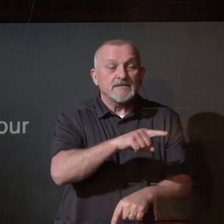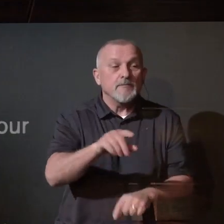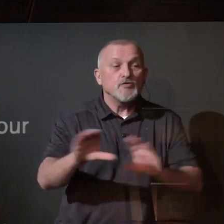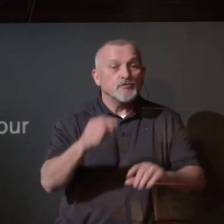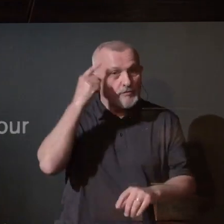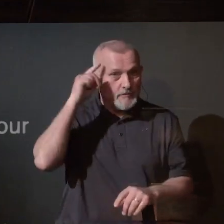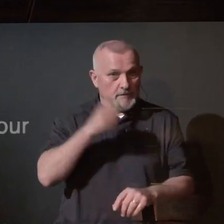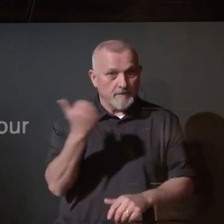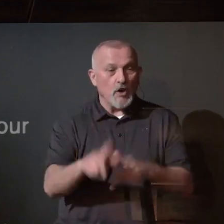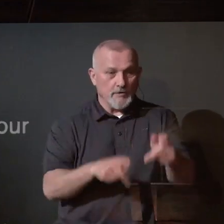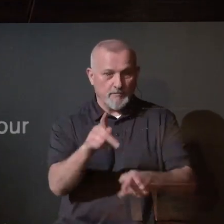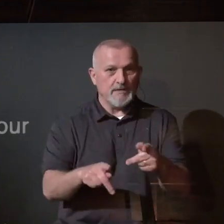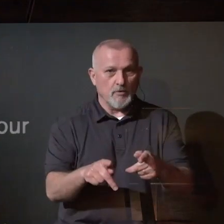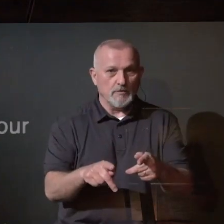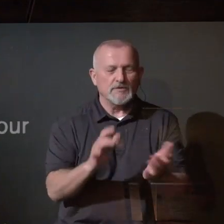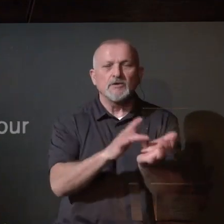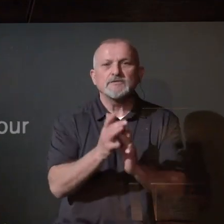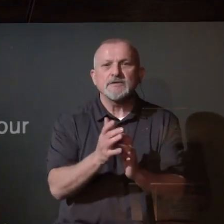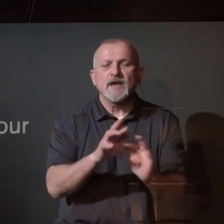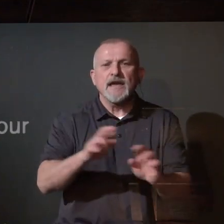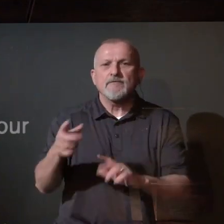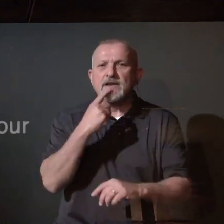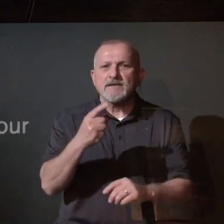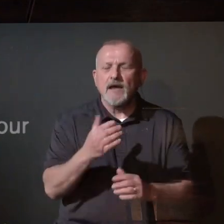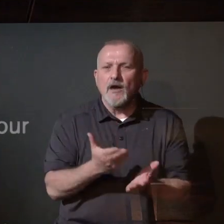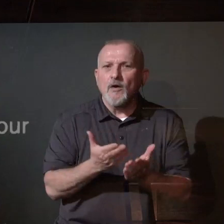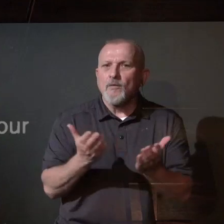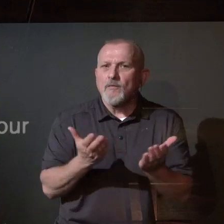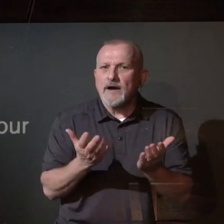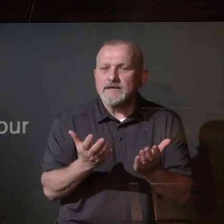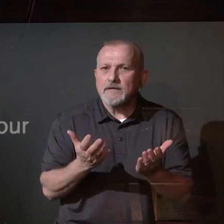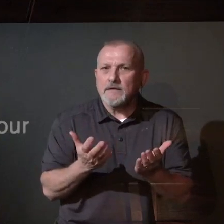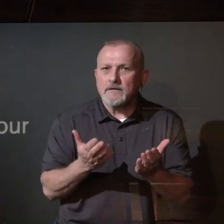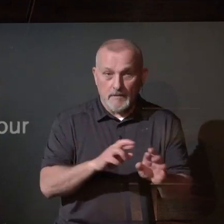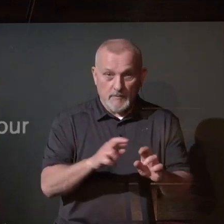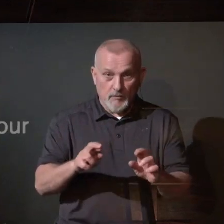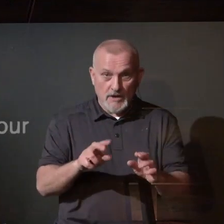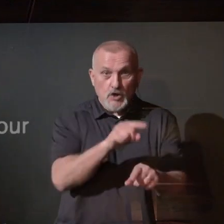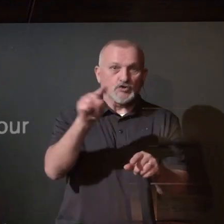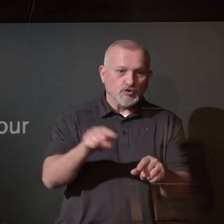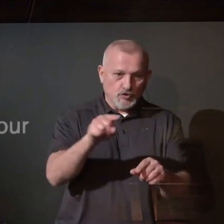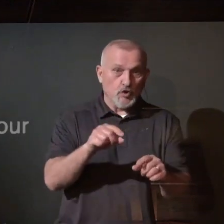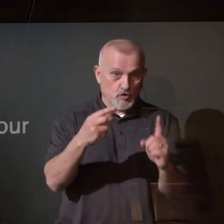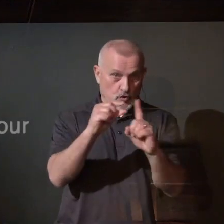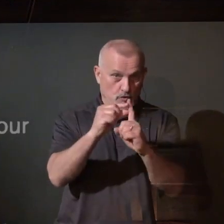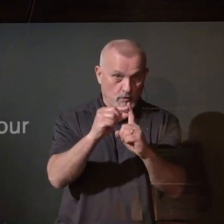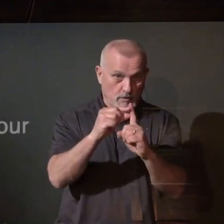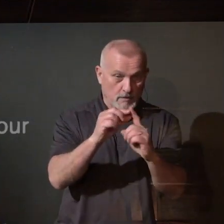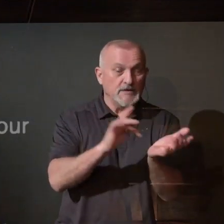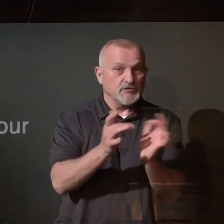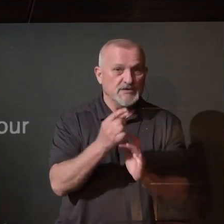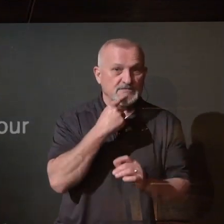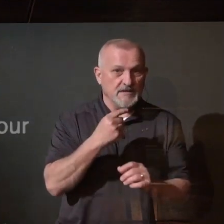feet. What is Jesus about to say? Underline and circle this, a theme that runs throughout the New Testament. He says, I've